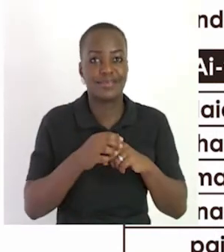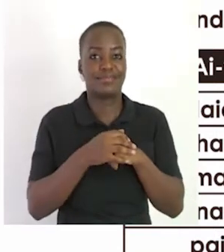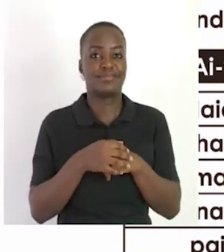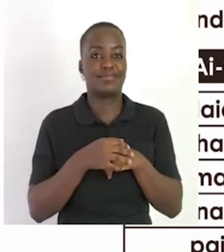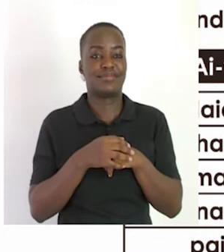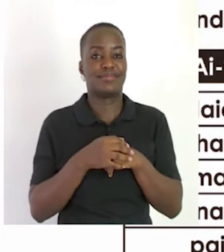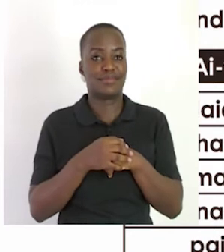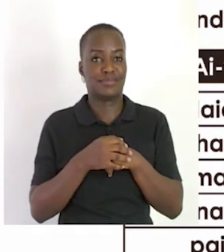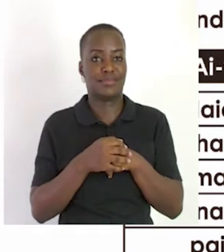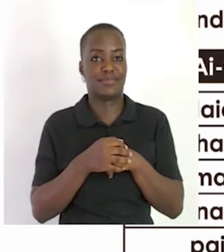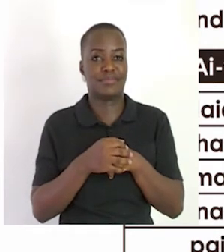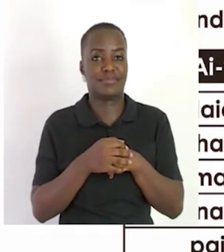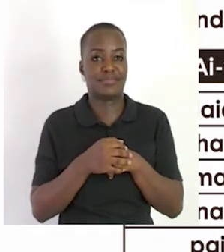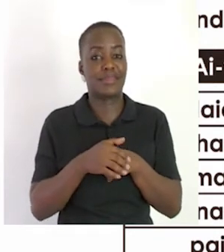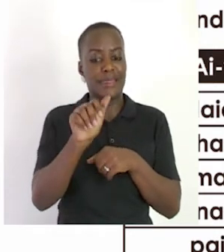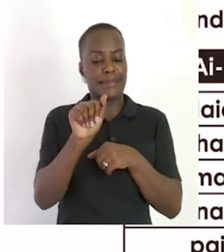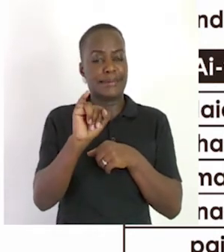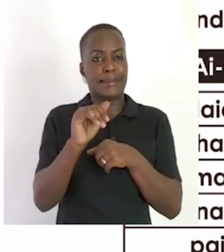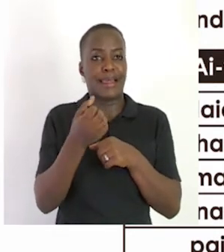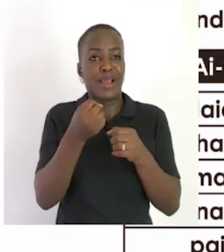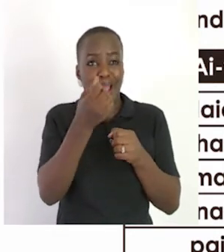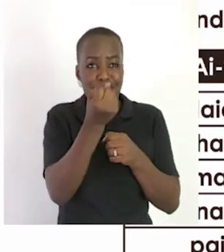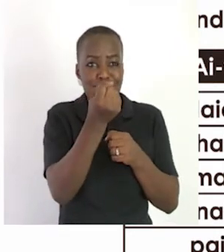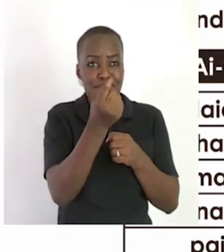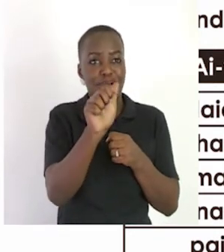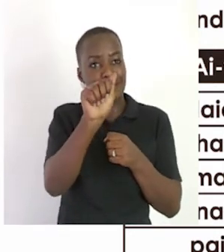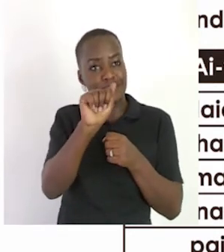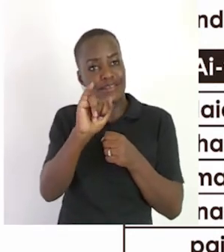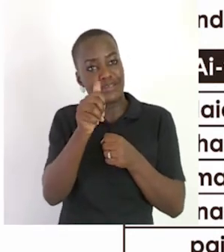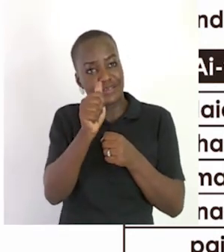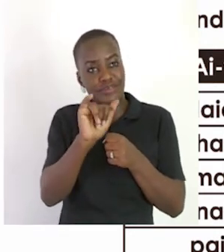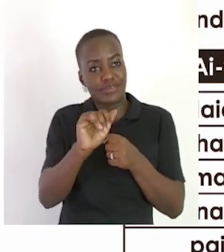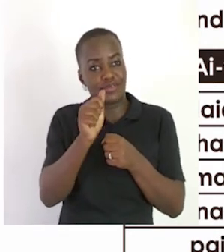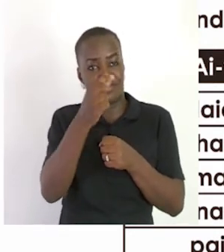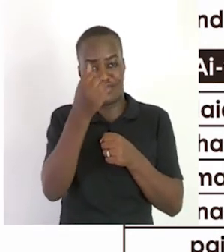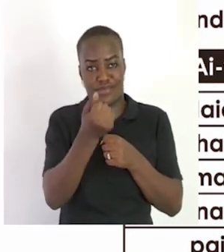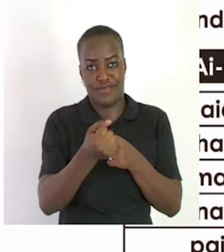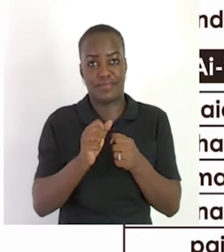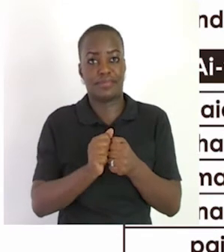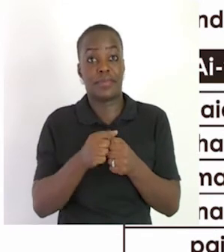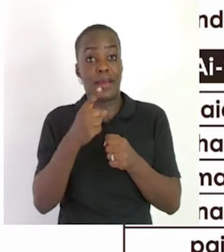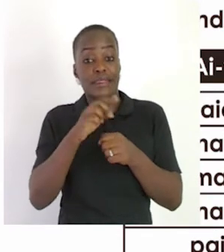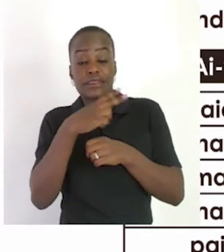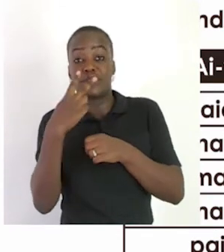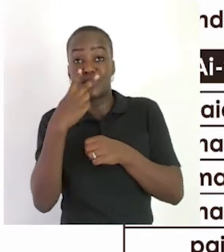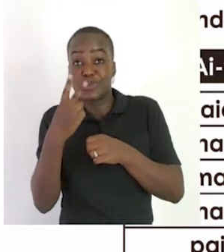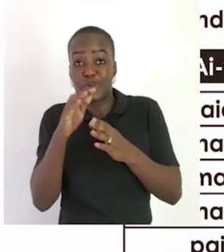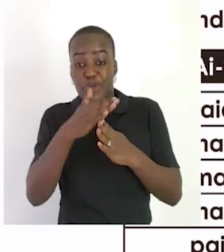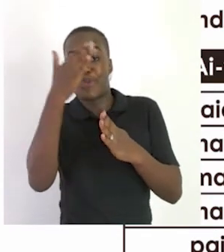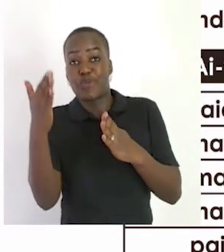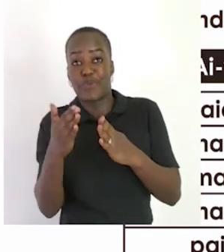You can hear that I'm saying A every time it comes up. But on the other side, we have an